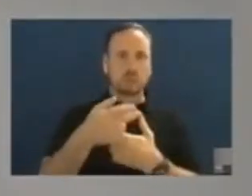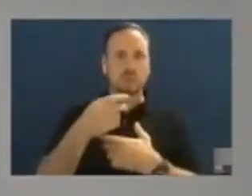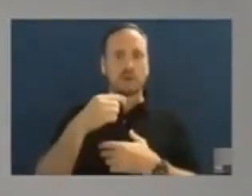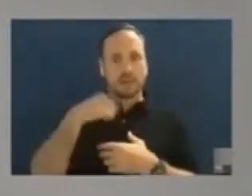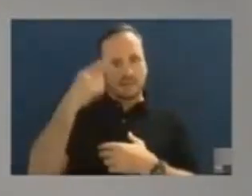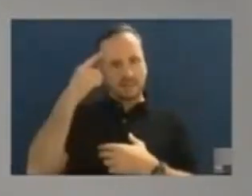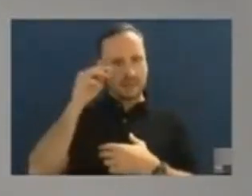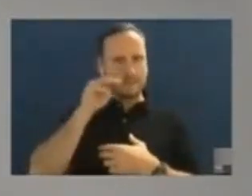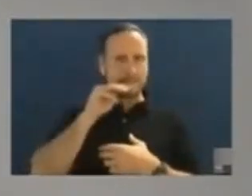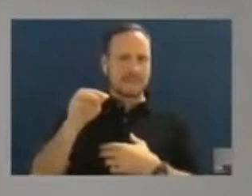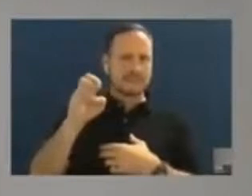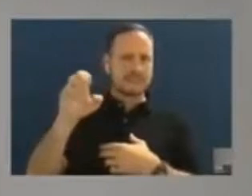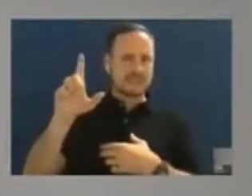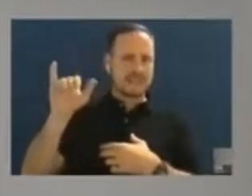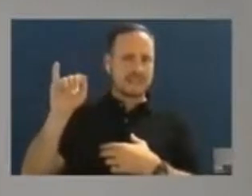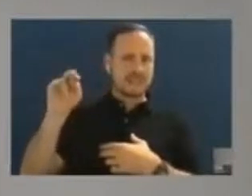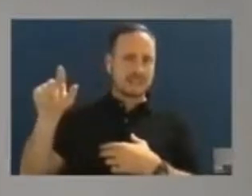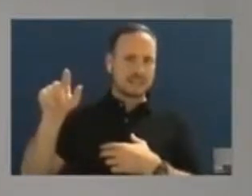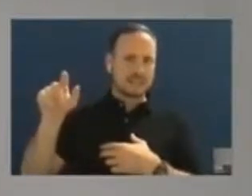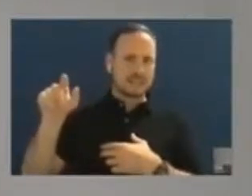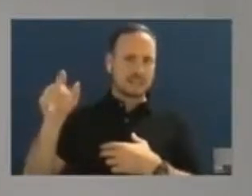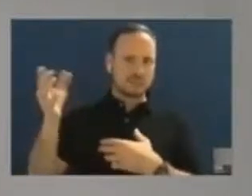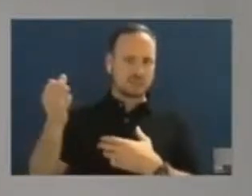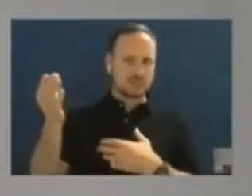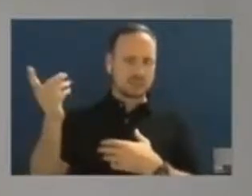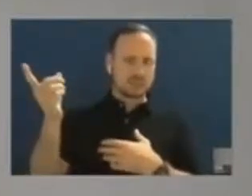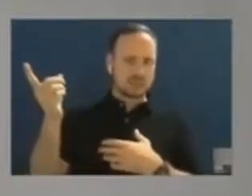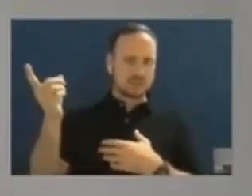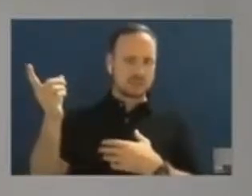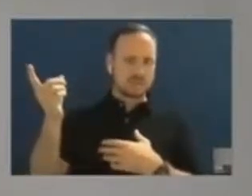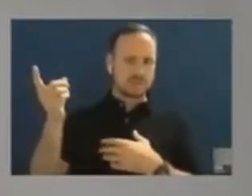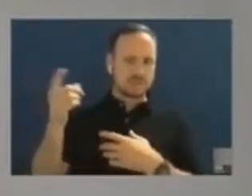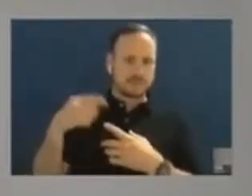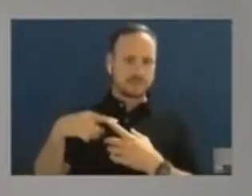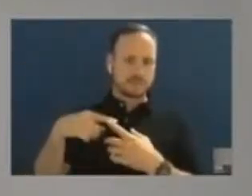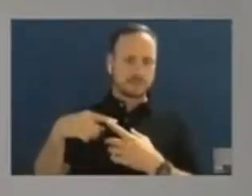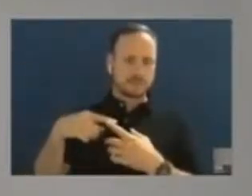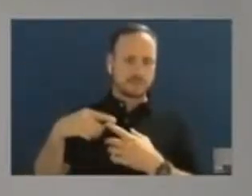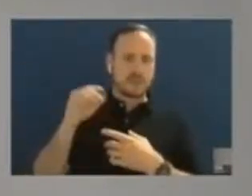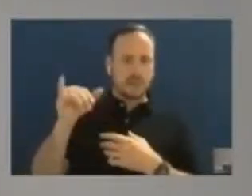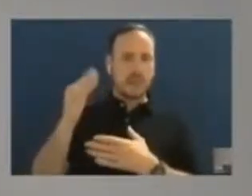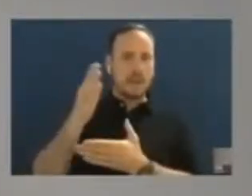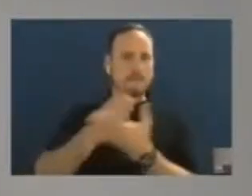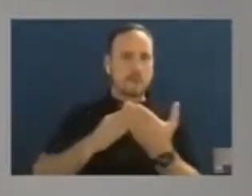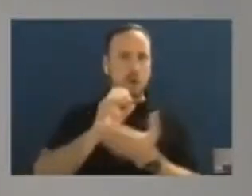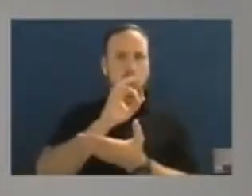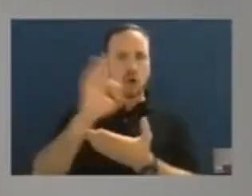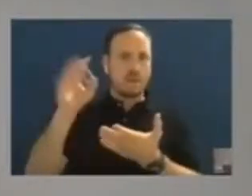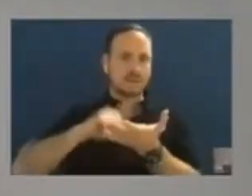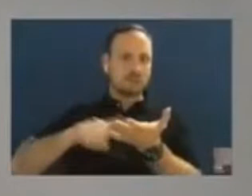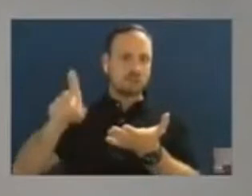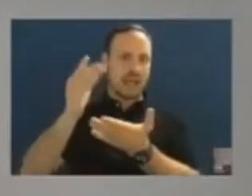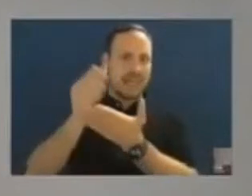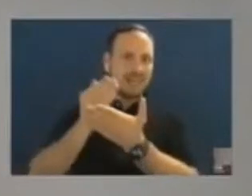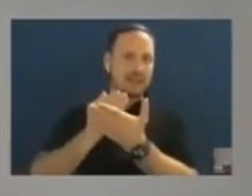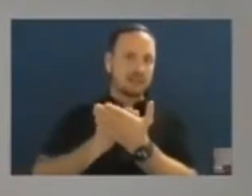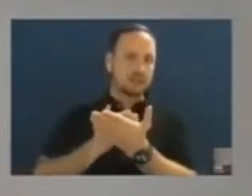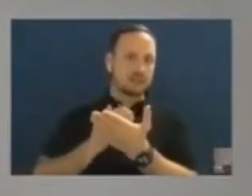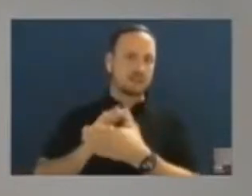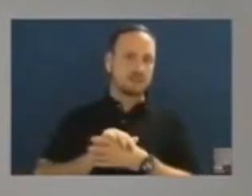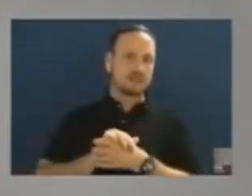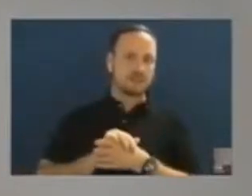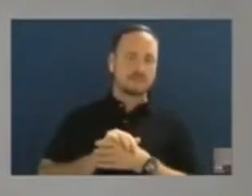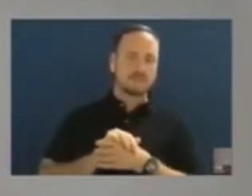the checklist that she had on there, and I don't remember exactly what was written on there, but that's part of that process as well, is that there's those